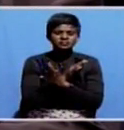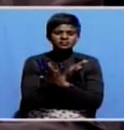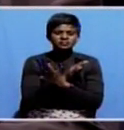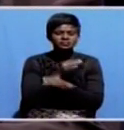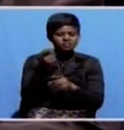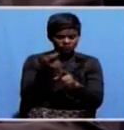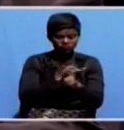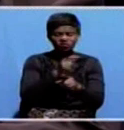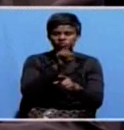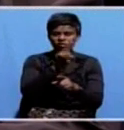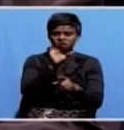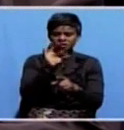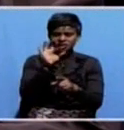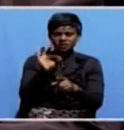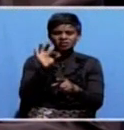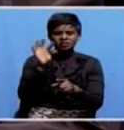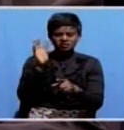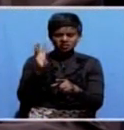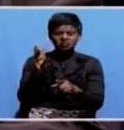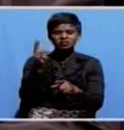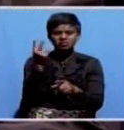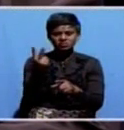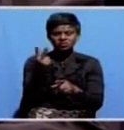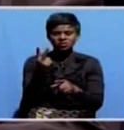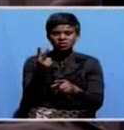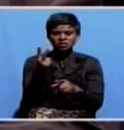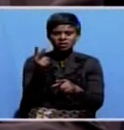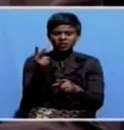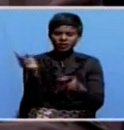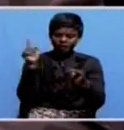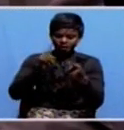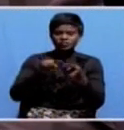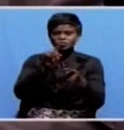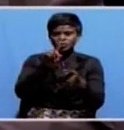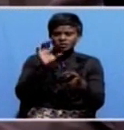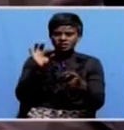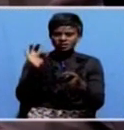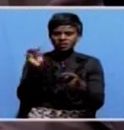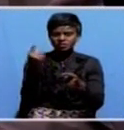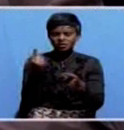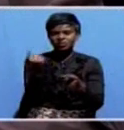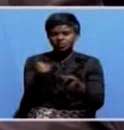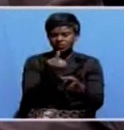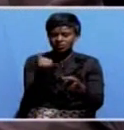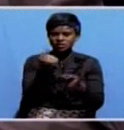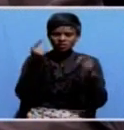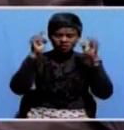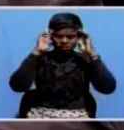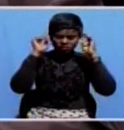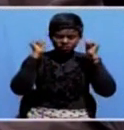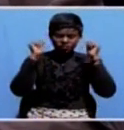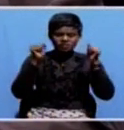from 1962 to 91, the most prominent figure was His Excellency President